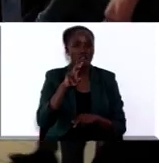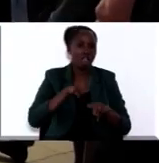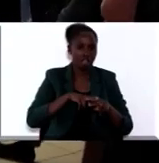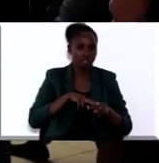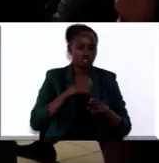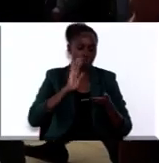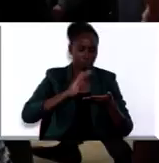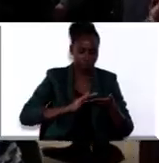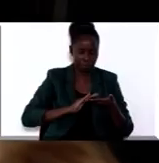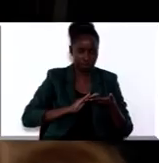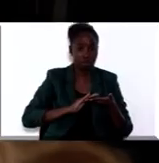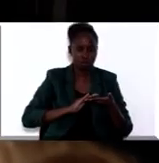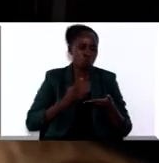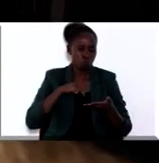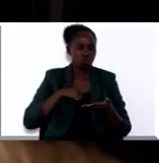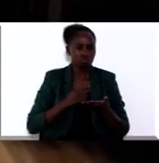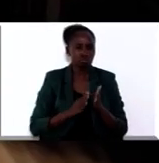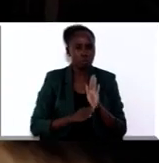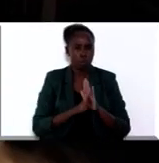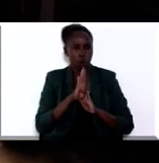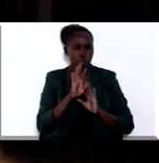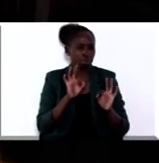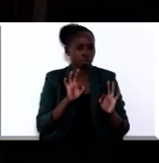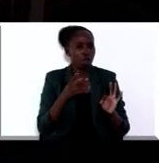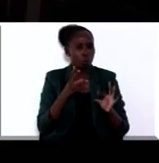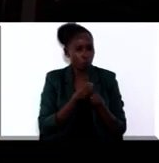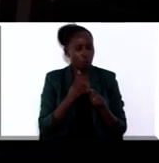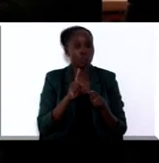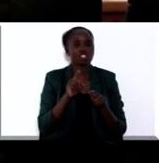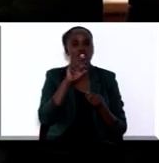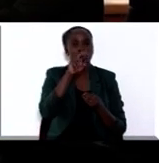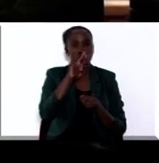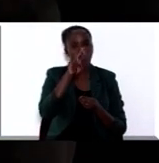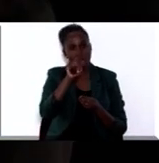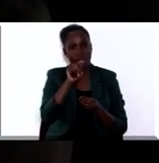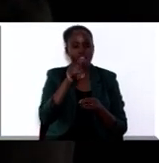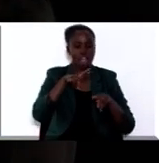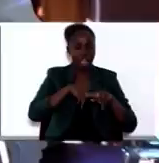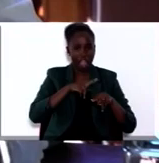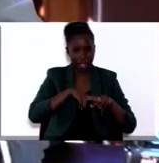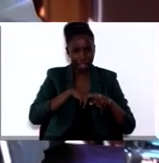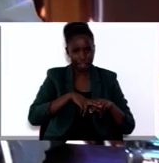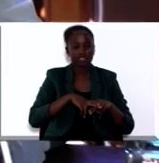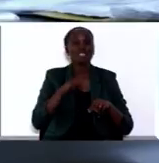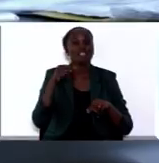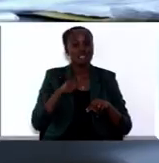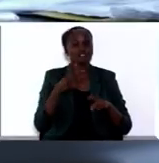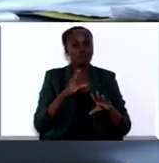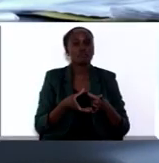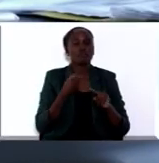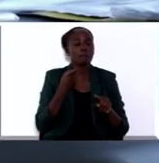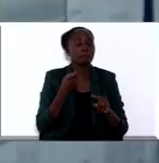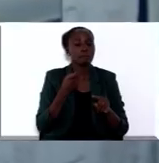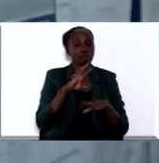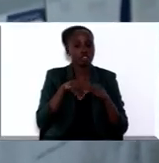We have made remarkable progress towards the UN AIDS goal of ending AIDS by the year